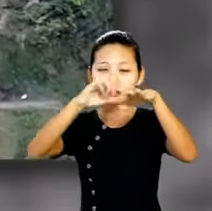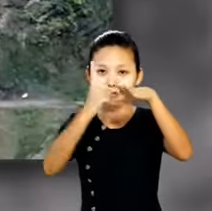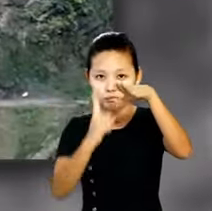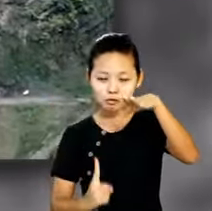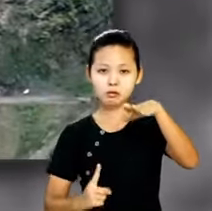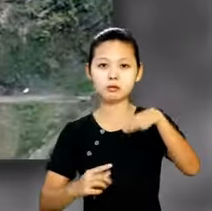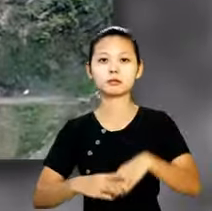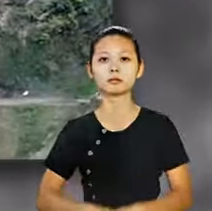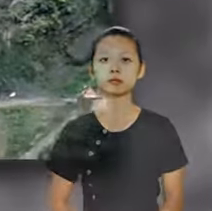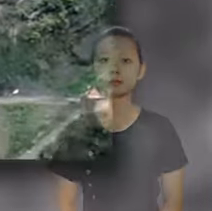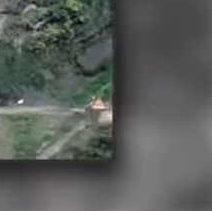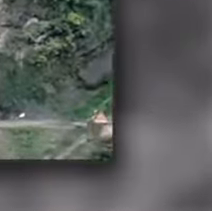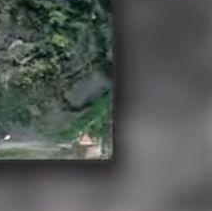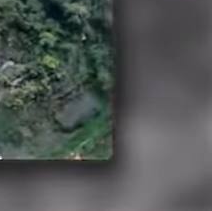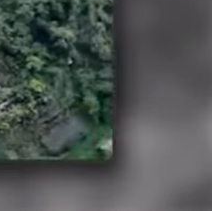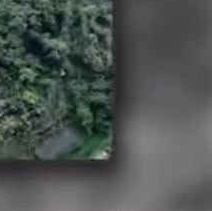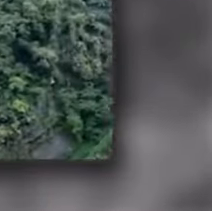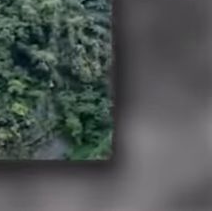landslides,